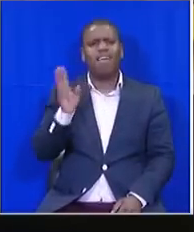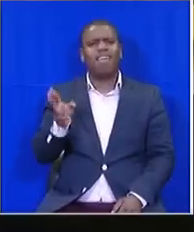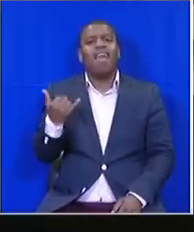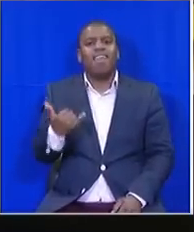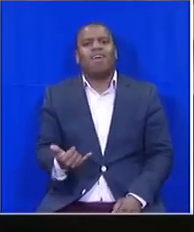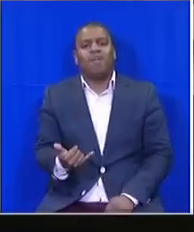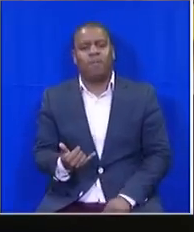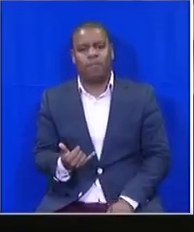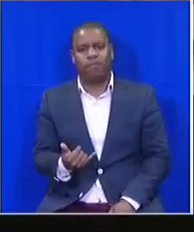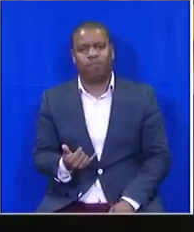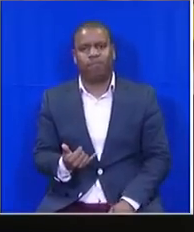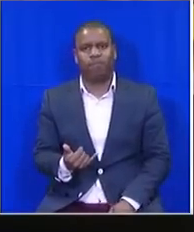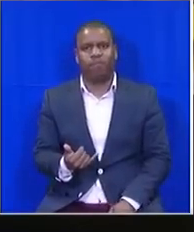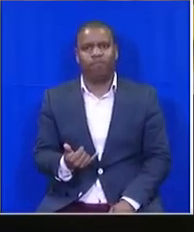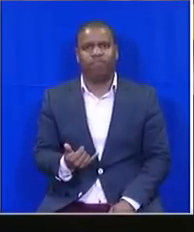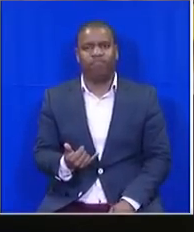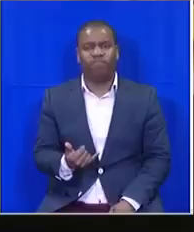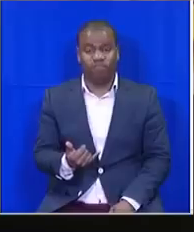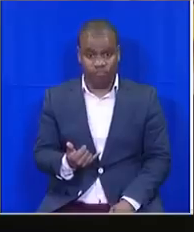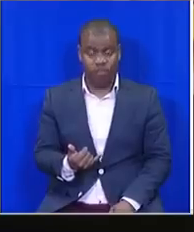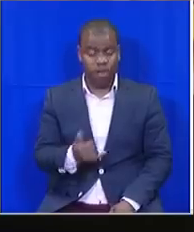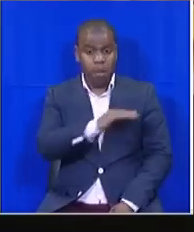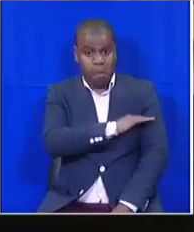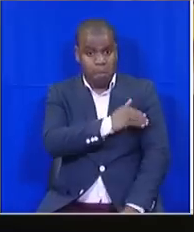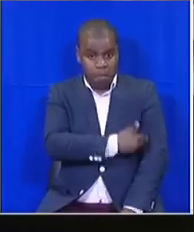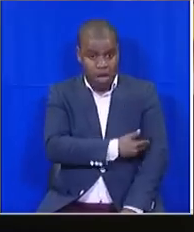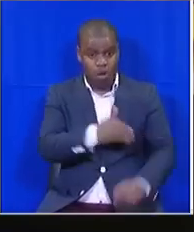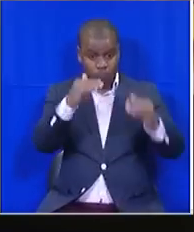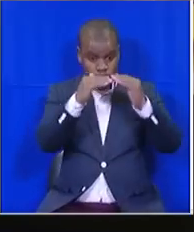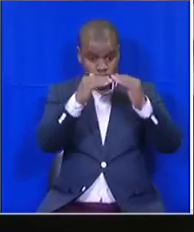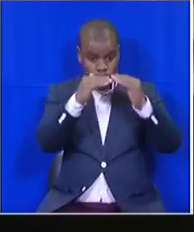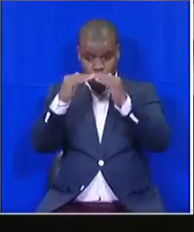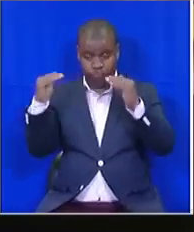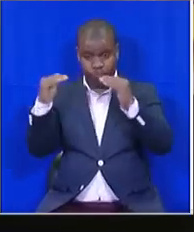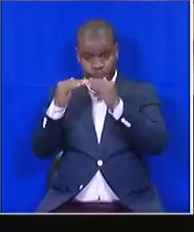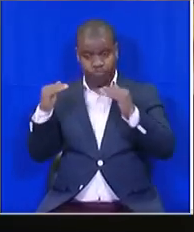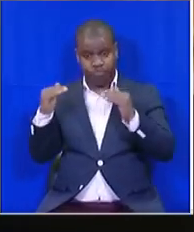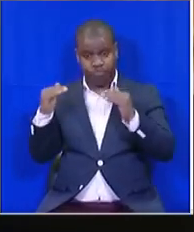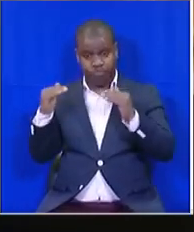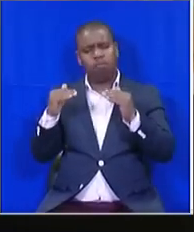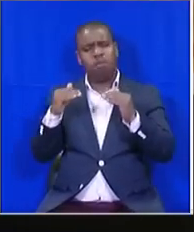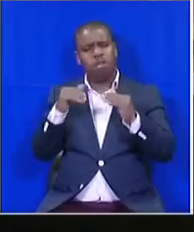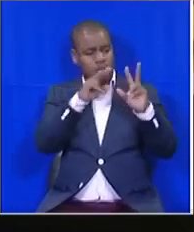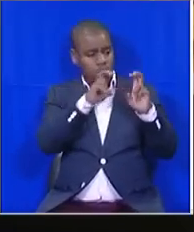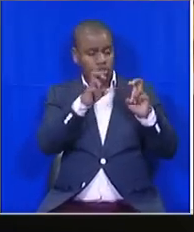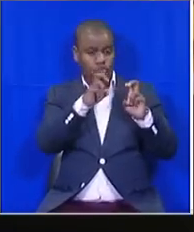That according to the separation of powers, this matter belongs to